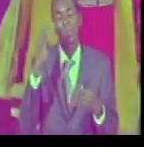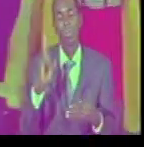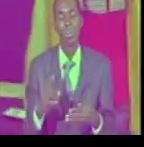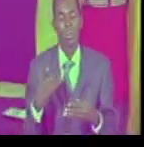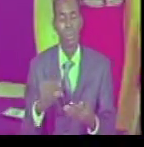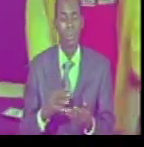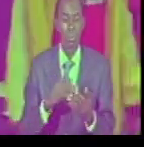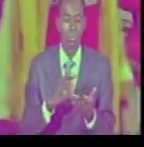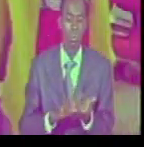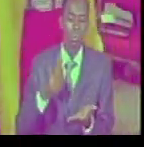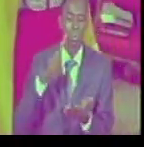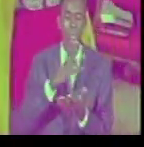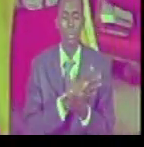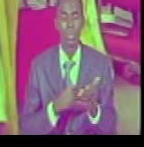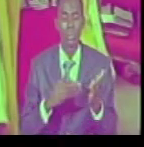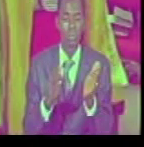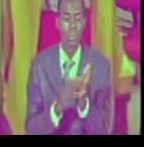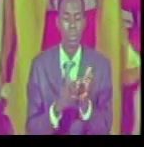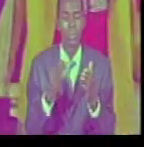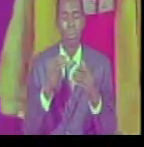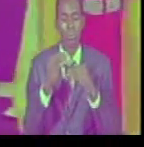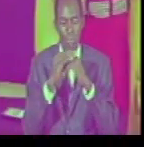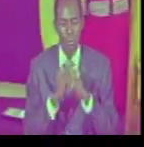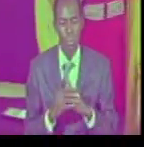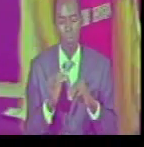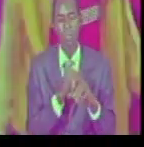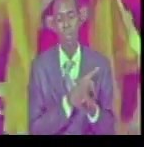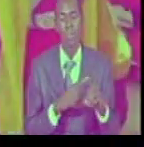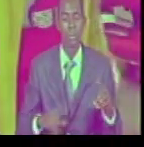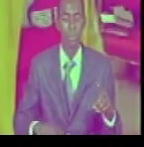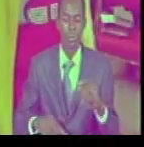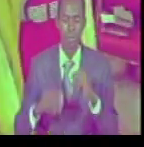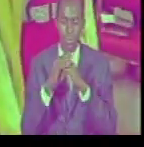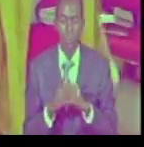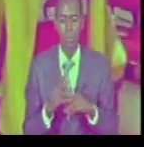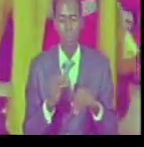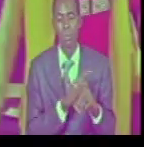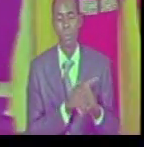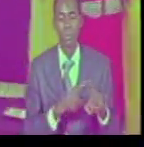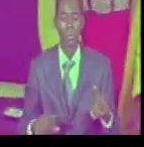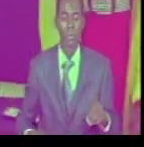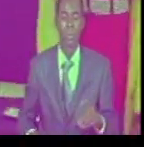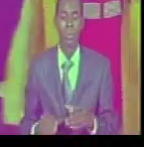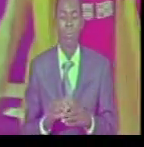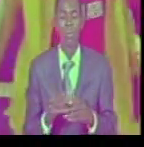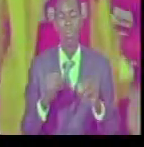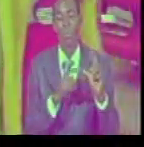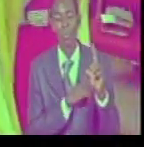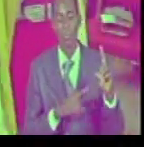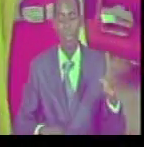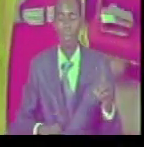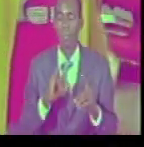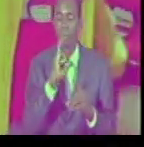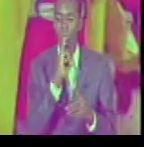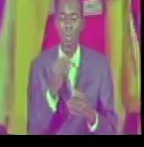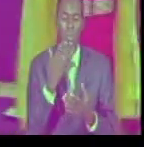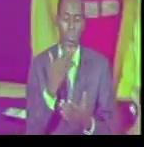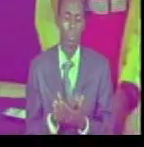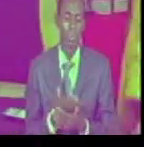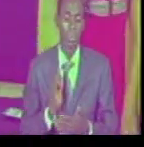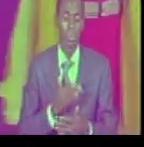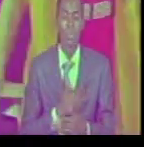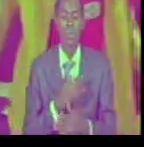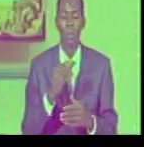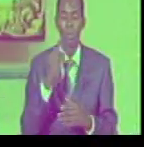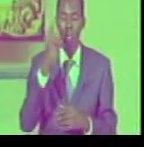God the praise. Magnify the Lord. Magnify the Lord. The Lord is good. Our God is